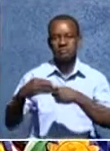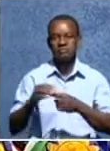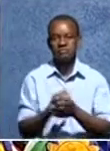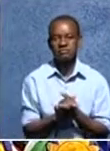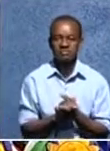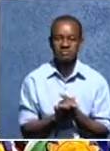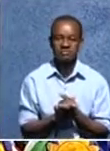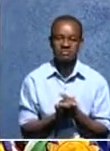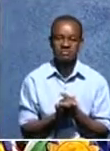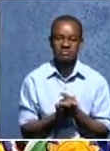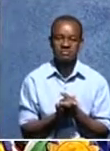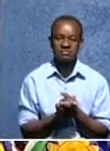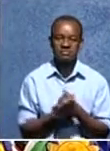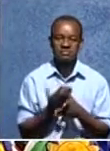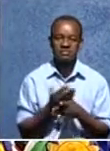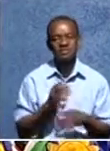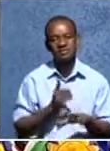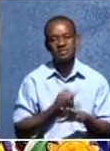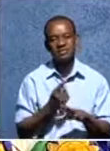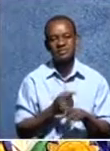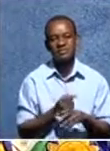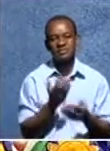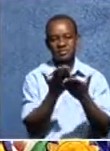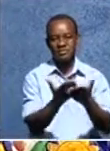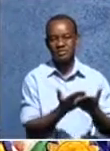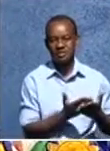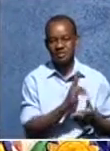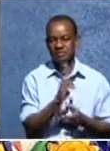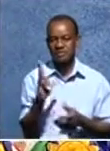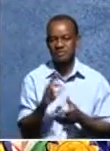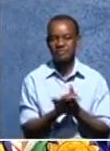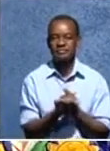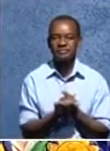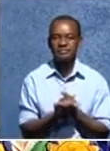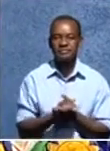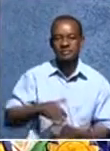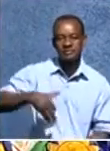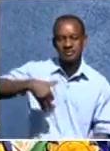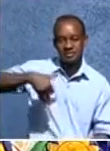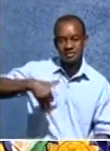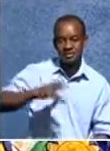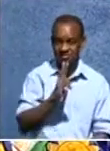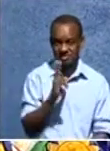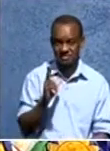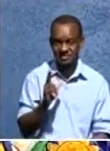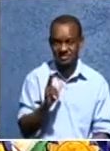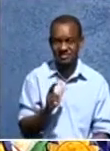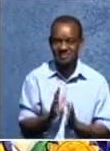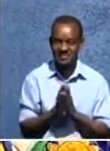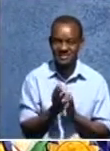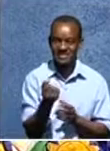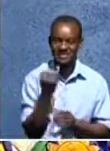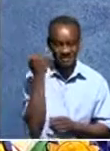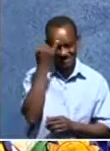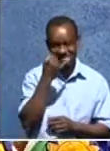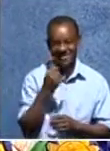2010, before the World Cup. Yeah. And that carries through. It's actually such a pleasure. And Namibia is always called, you know, the smile on the face of Africa. But very often I was told by people that we